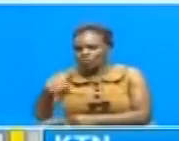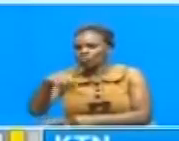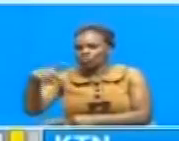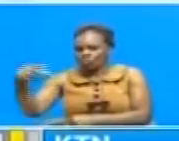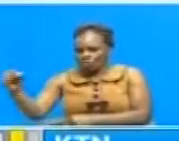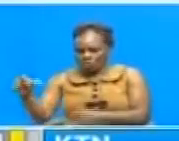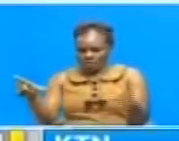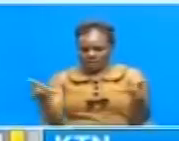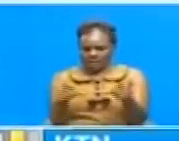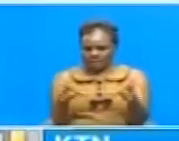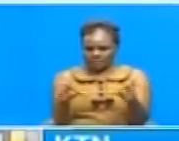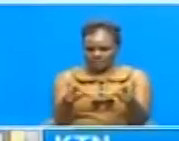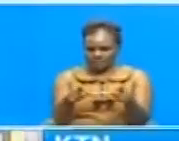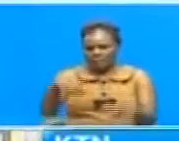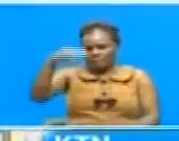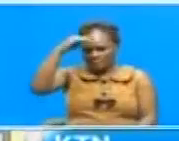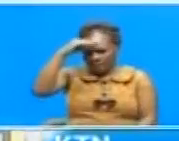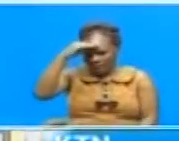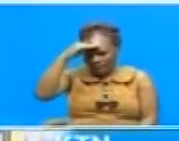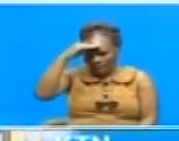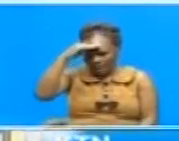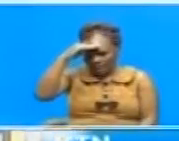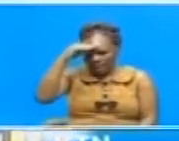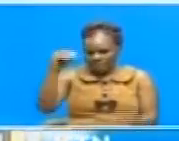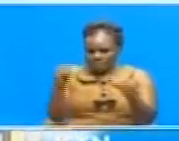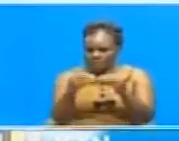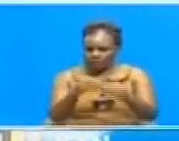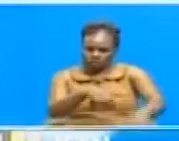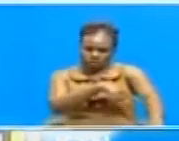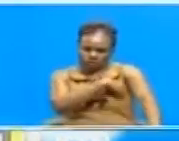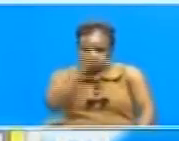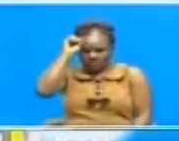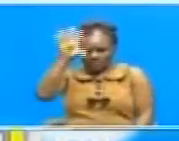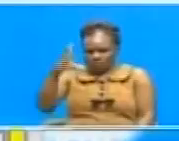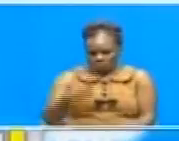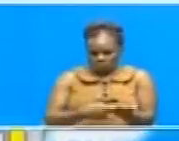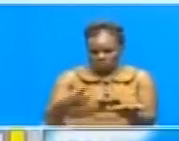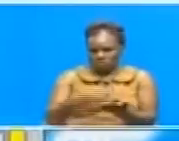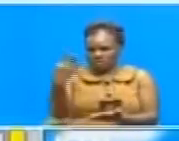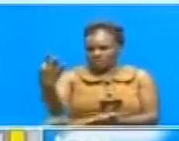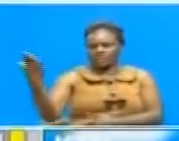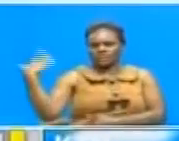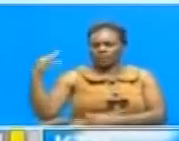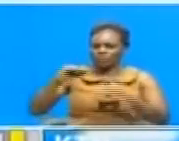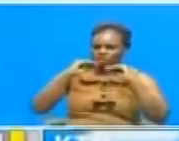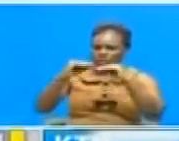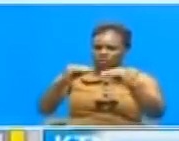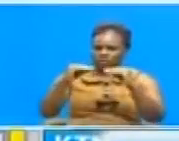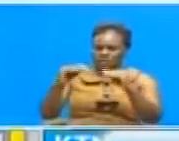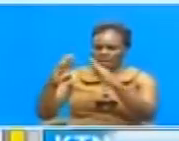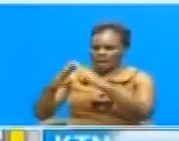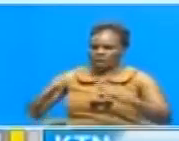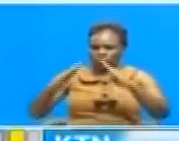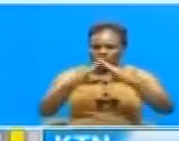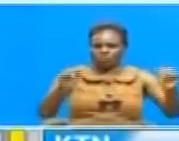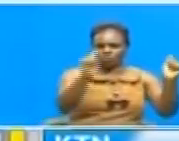to the licensed bars. When we met chiefs in Kiambu 3 weeks ago on training on Nyubakumi Usalama